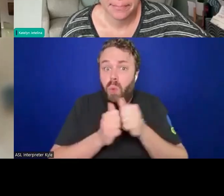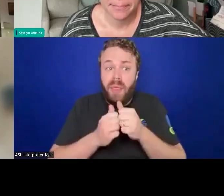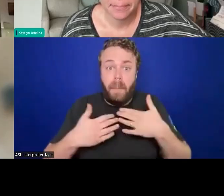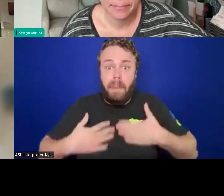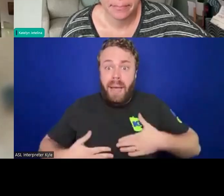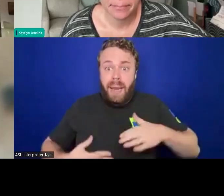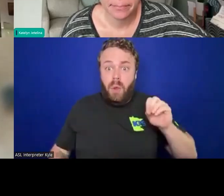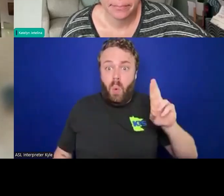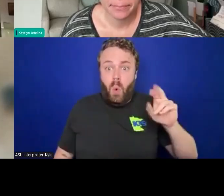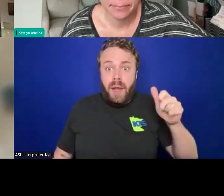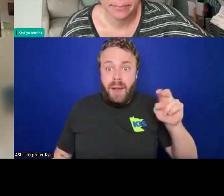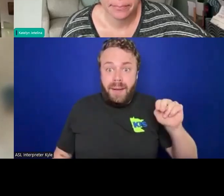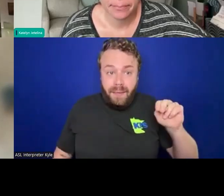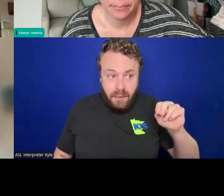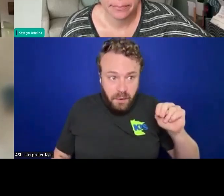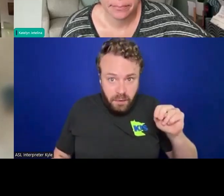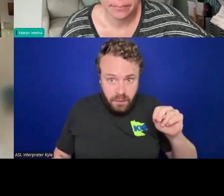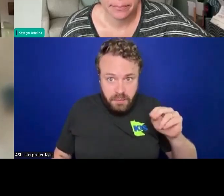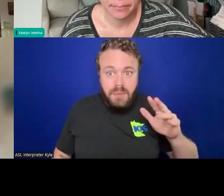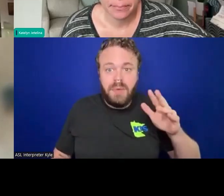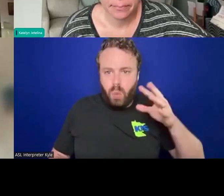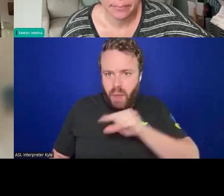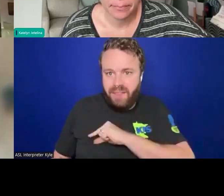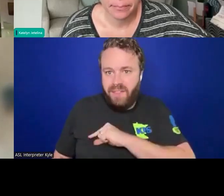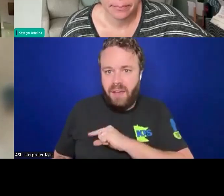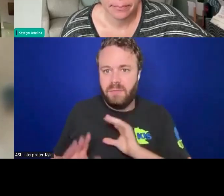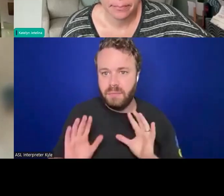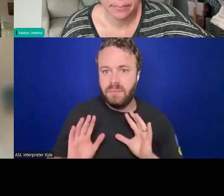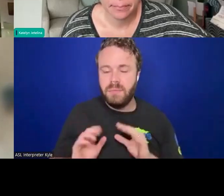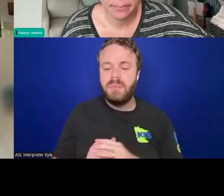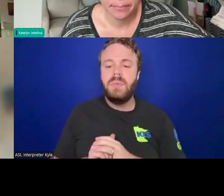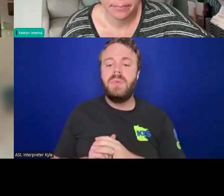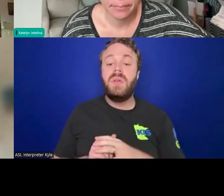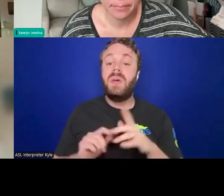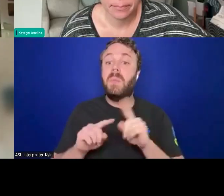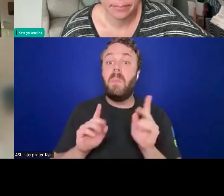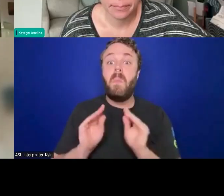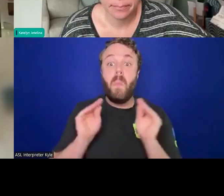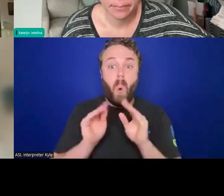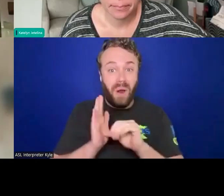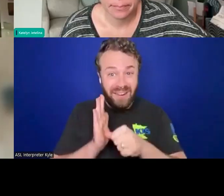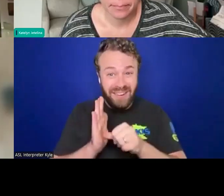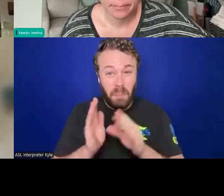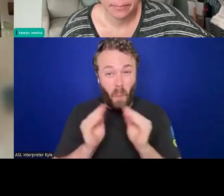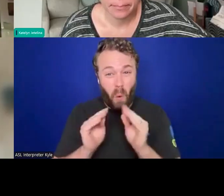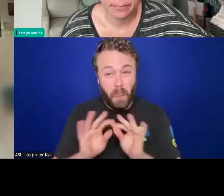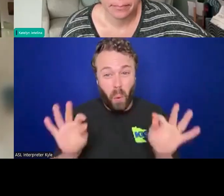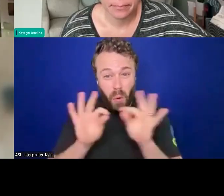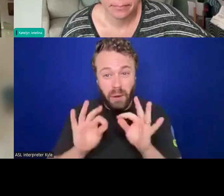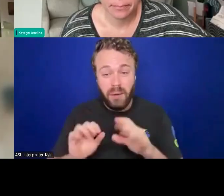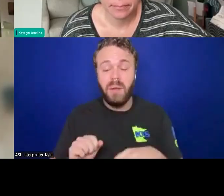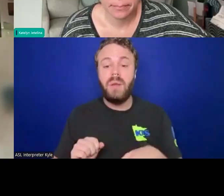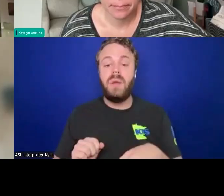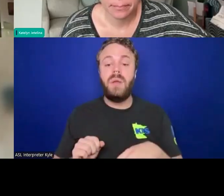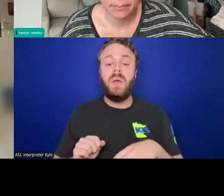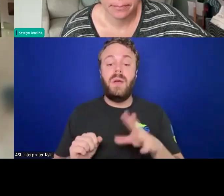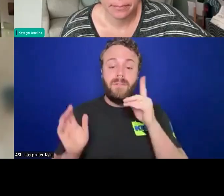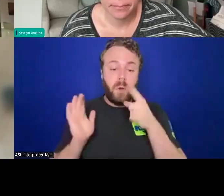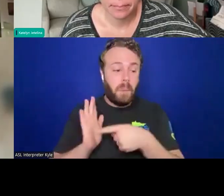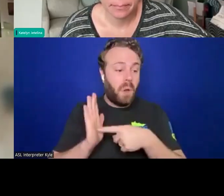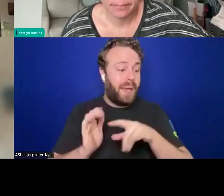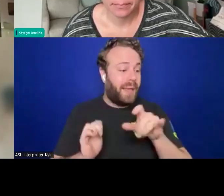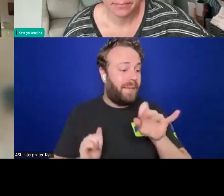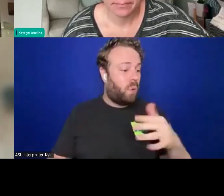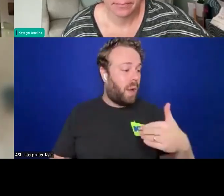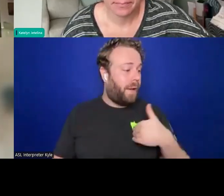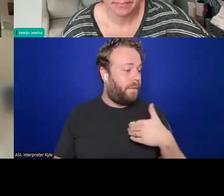any of those, you would qualify. But even more important, if you have, for example,